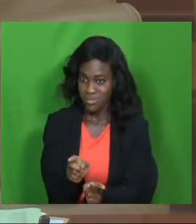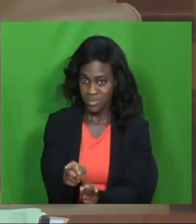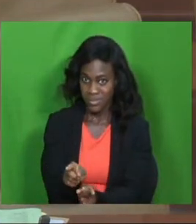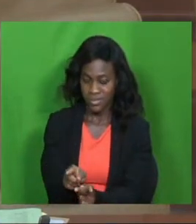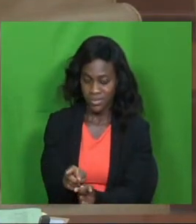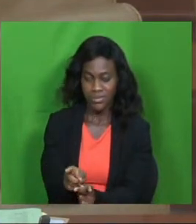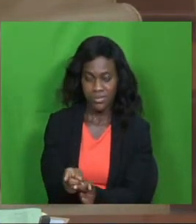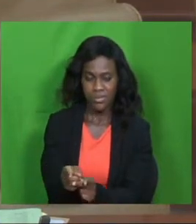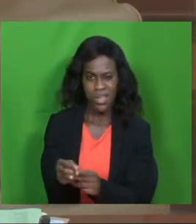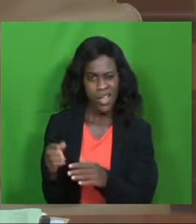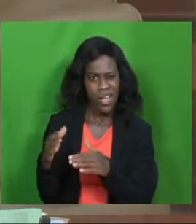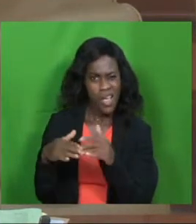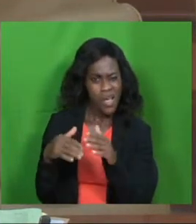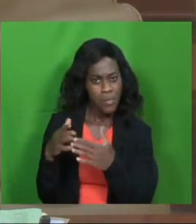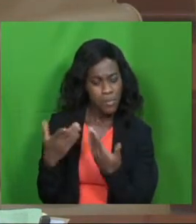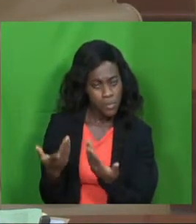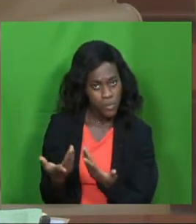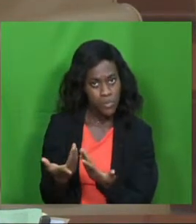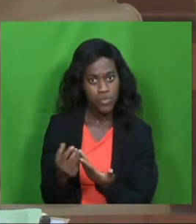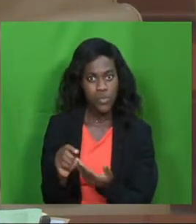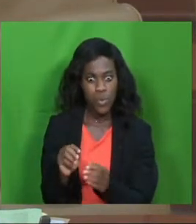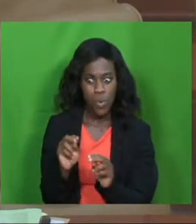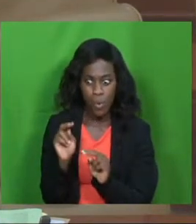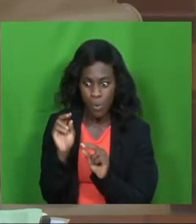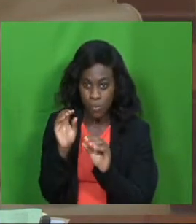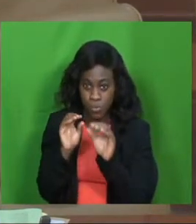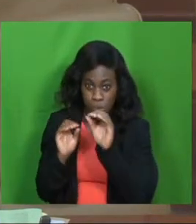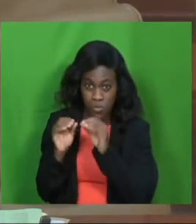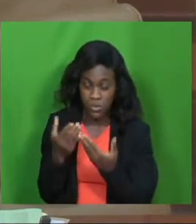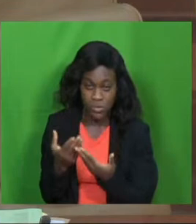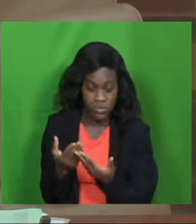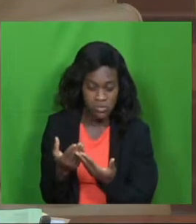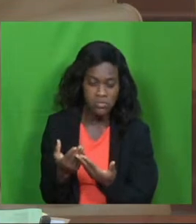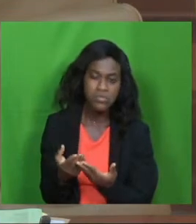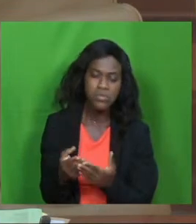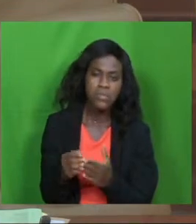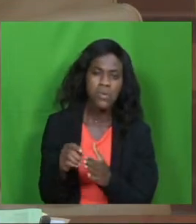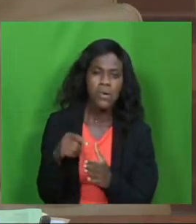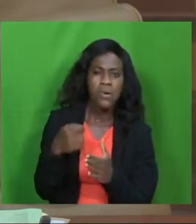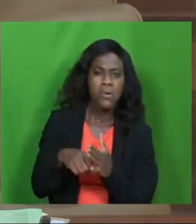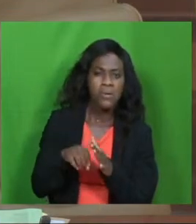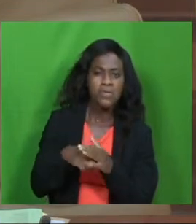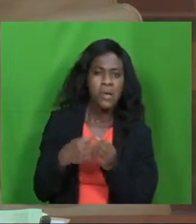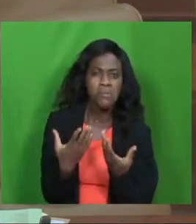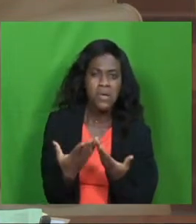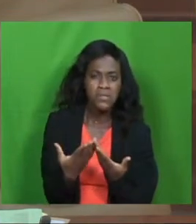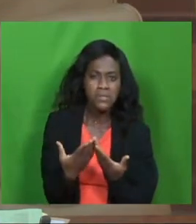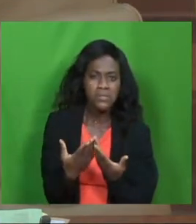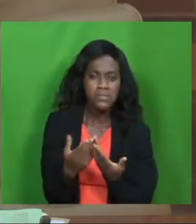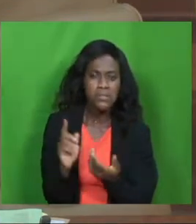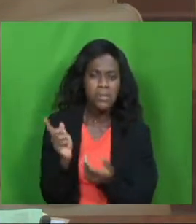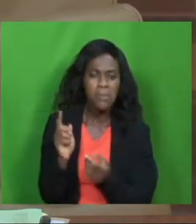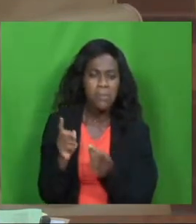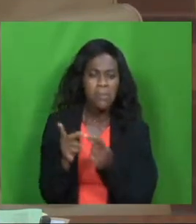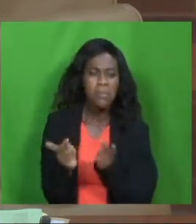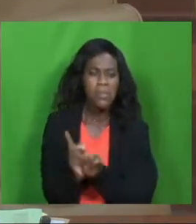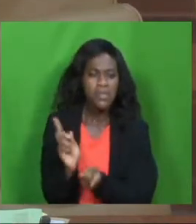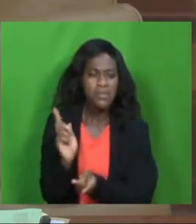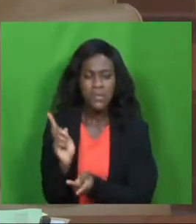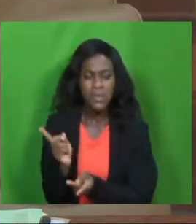or facilitated, at what cost, and at which locations. Thank you.